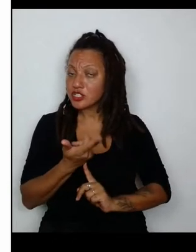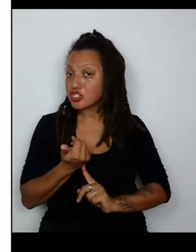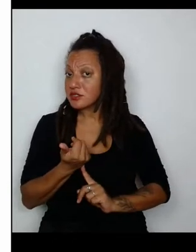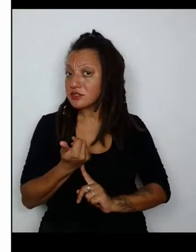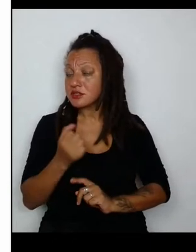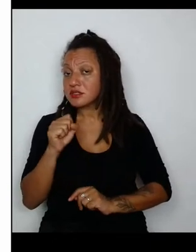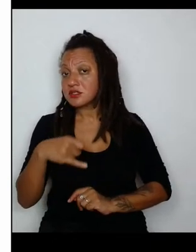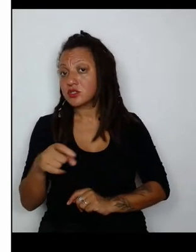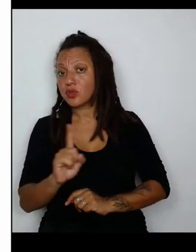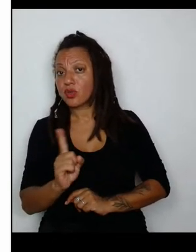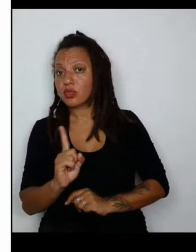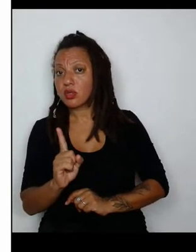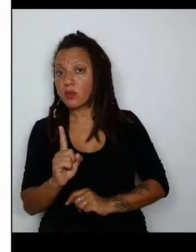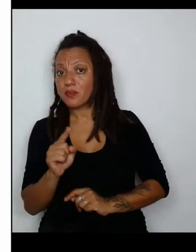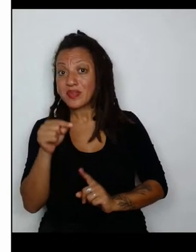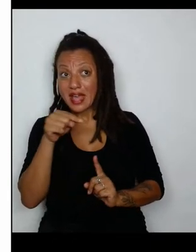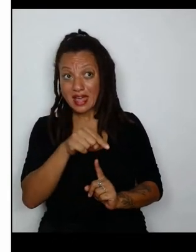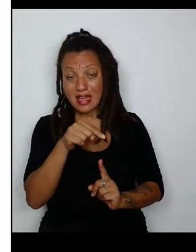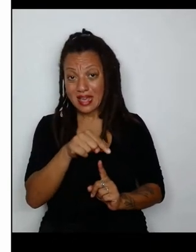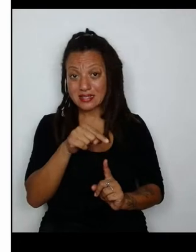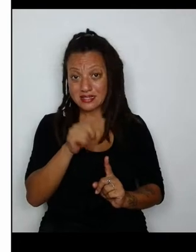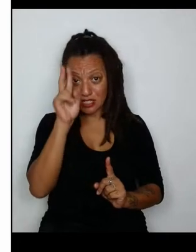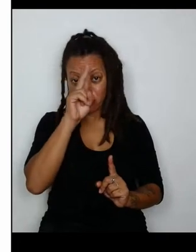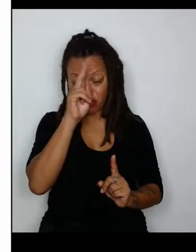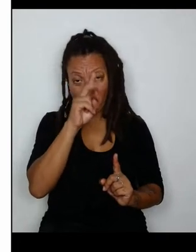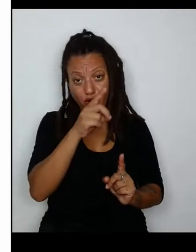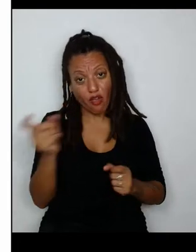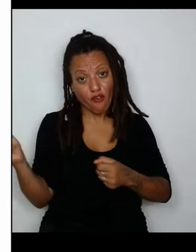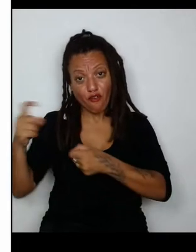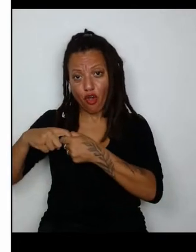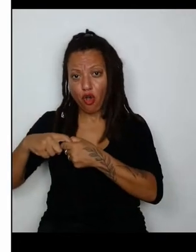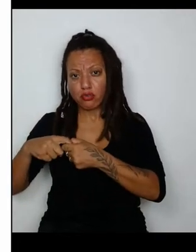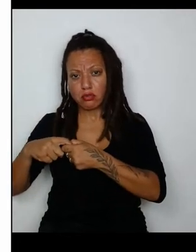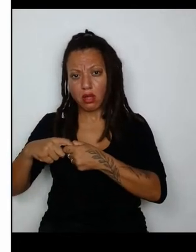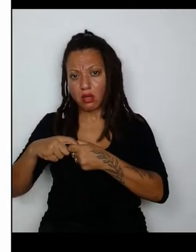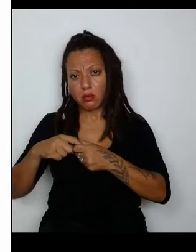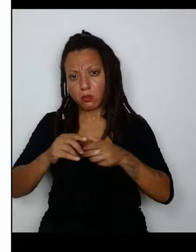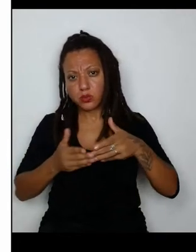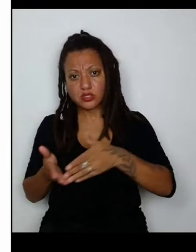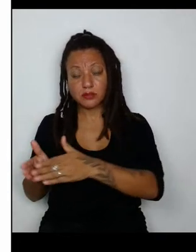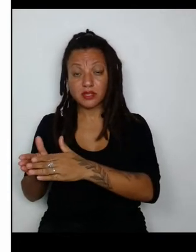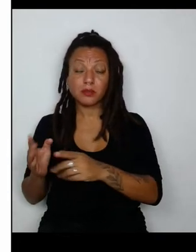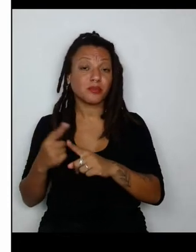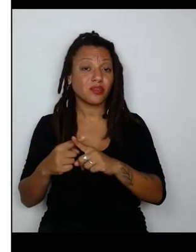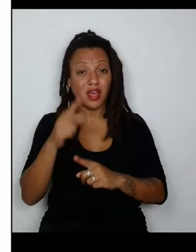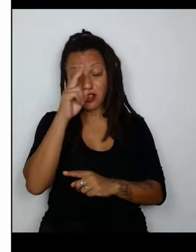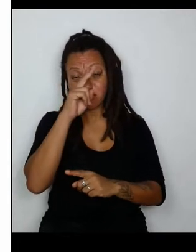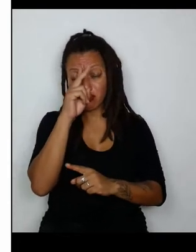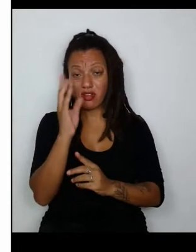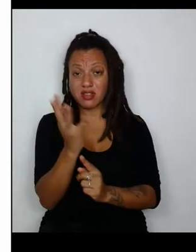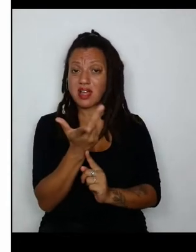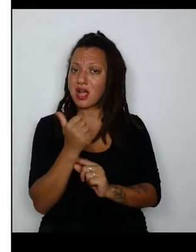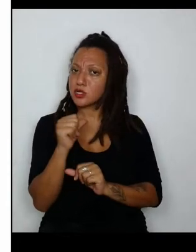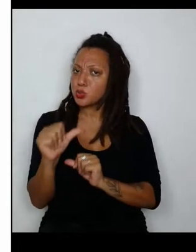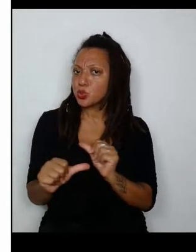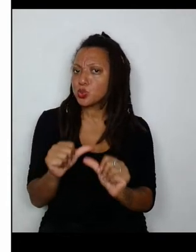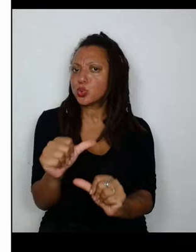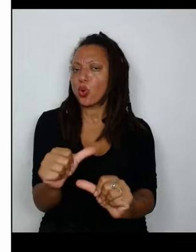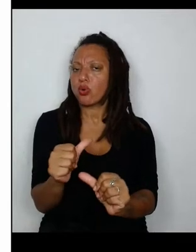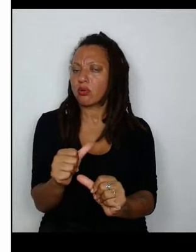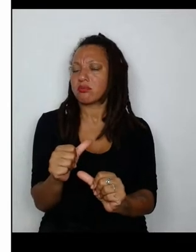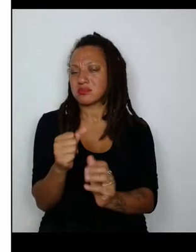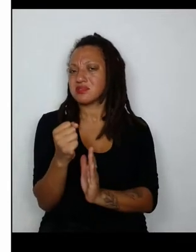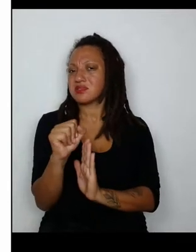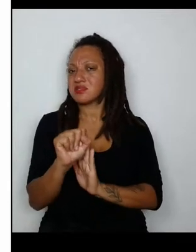history has undergone momentous changes since its founding in the 19th century in particular the movement towards the social history of art from